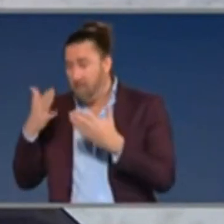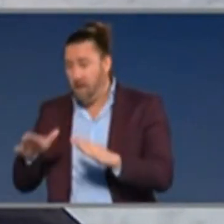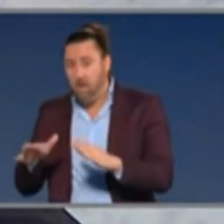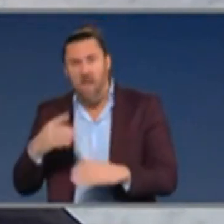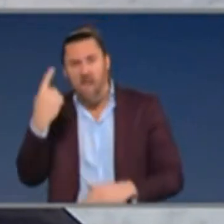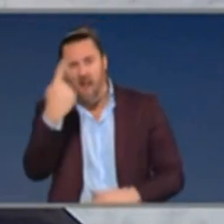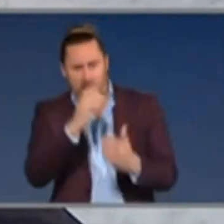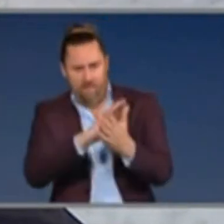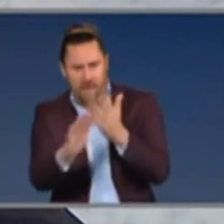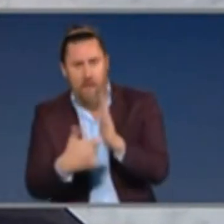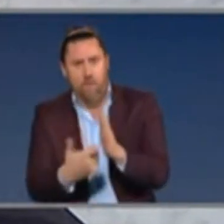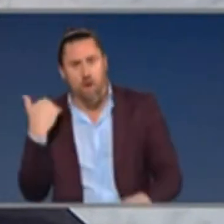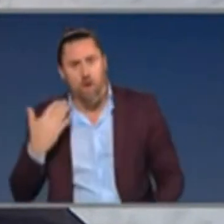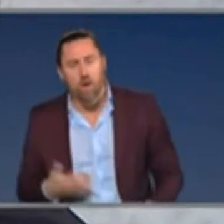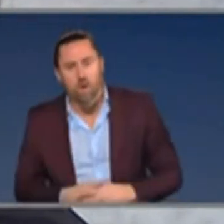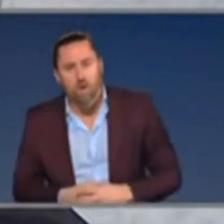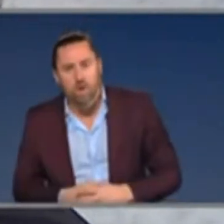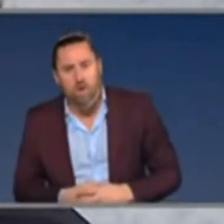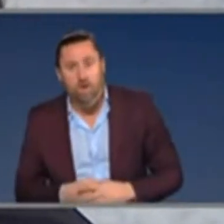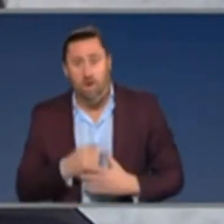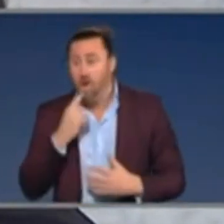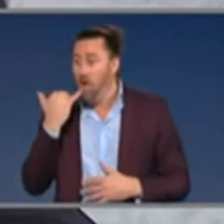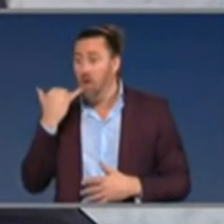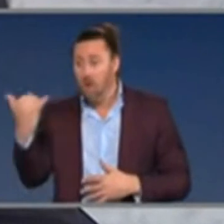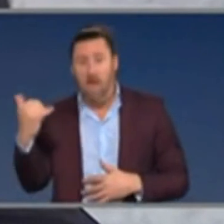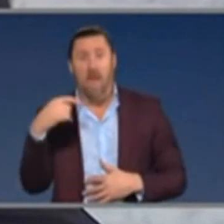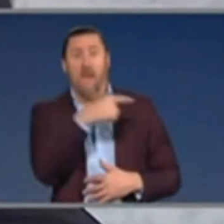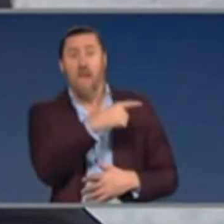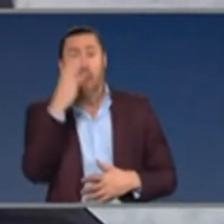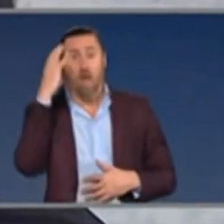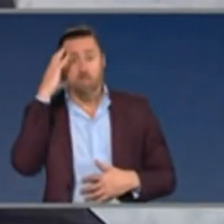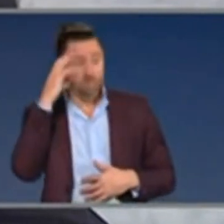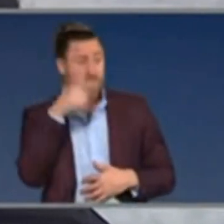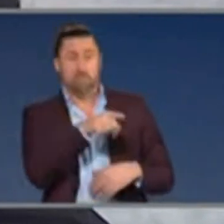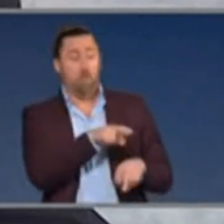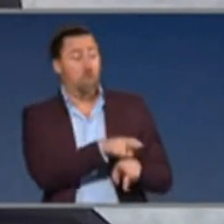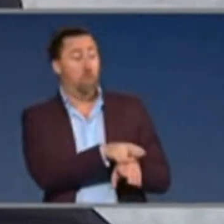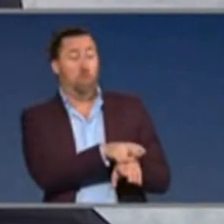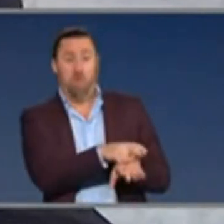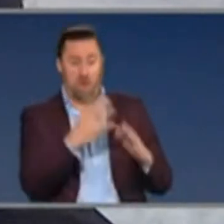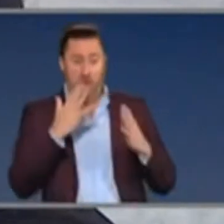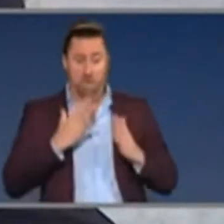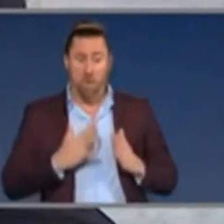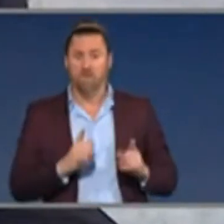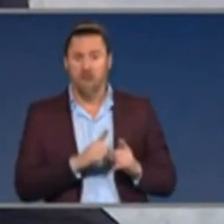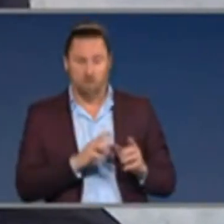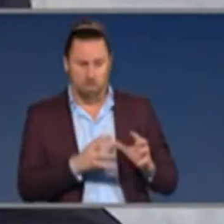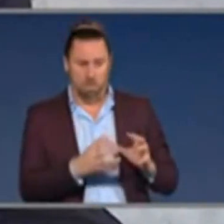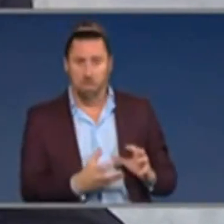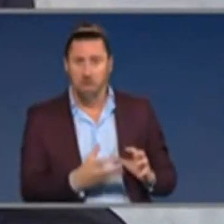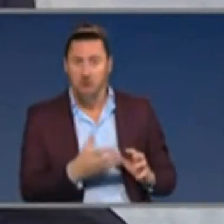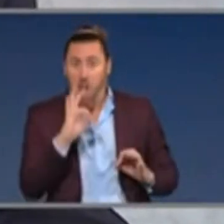was dead, by being told that her body was deteriorating unrefrigerated in her room. These are the